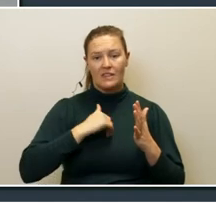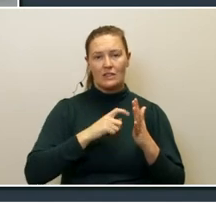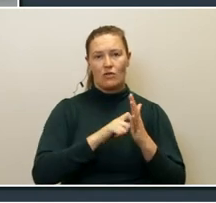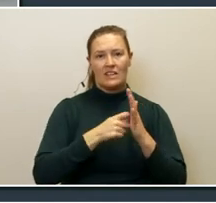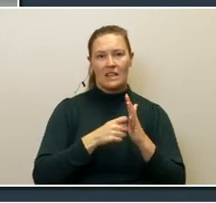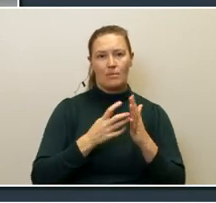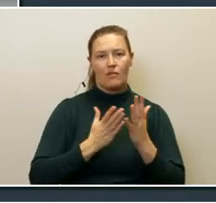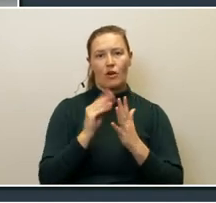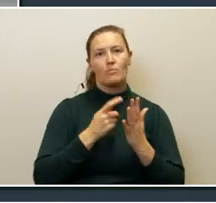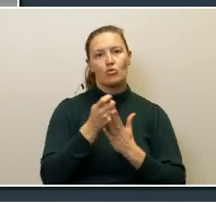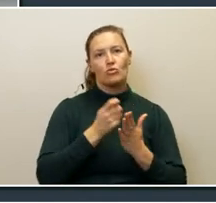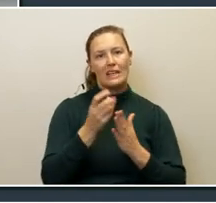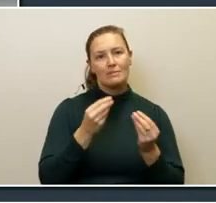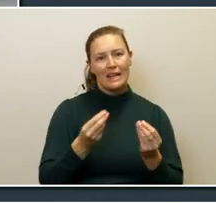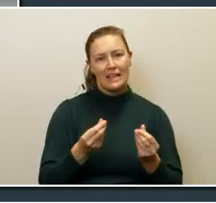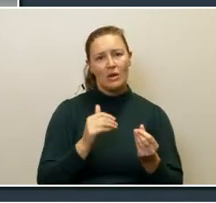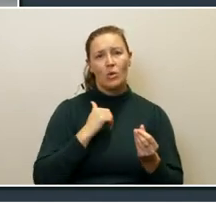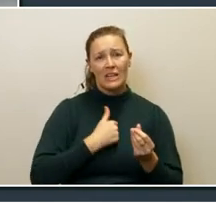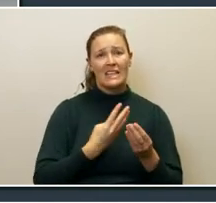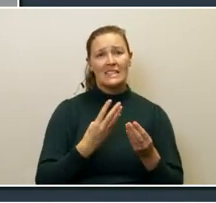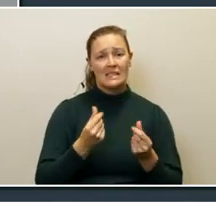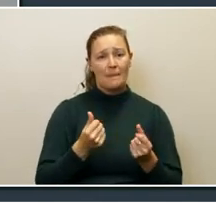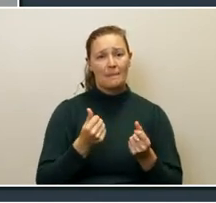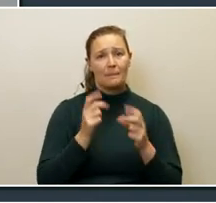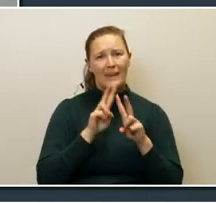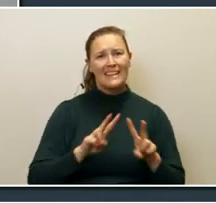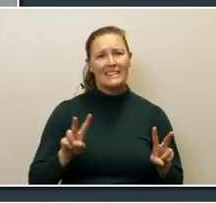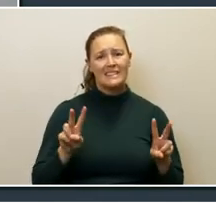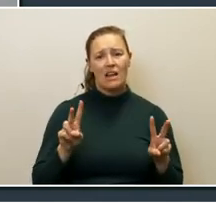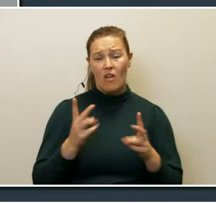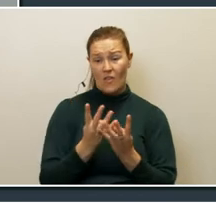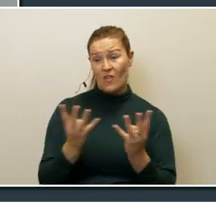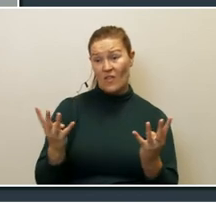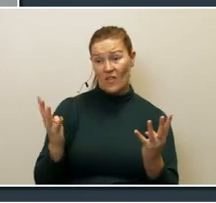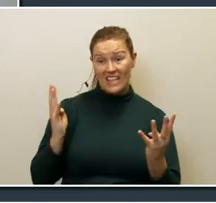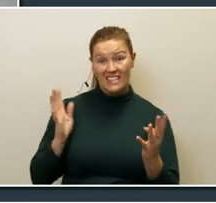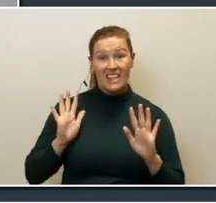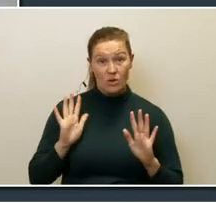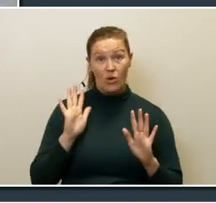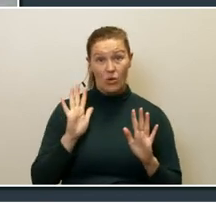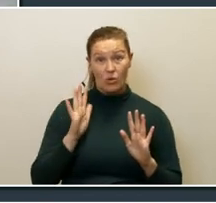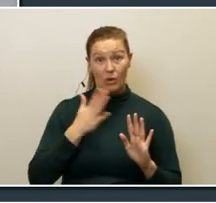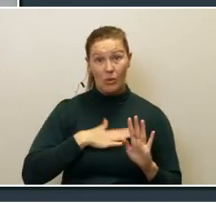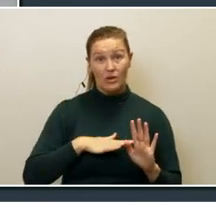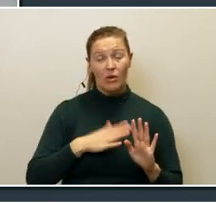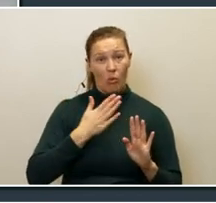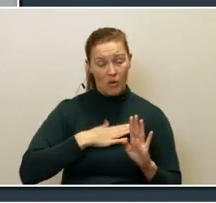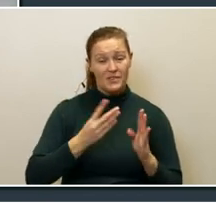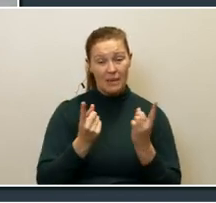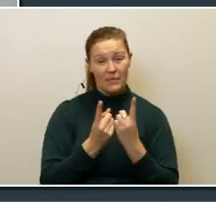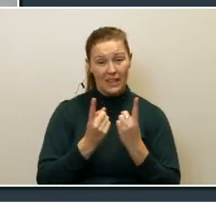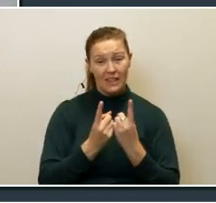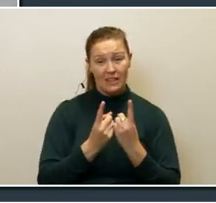just horrible. We need some sort of peace. And that little fence is all we ask for. We only want something